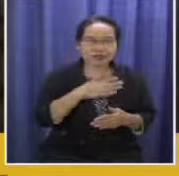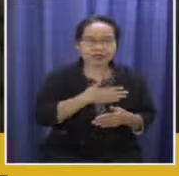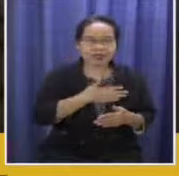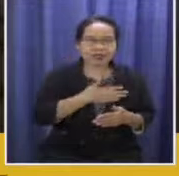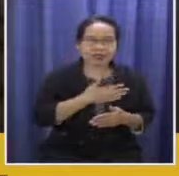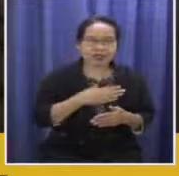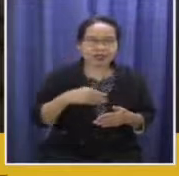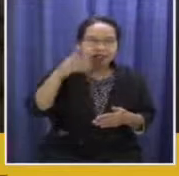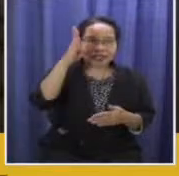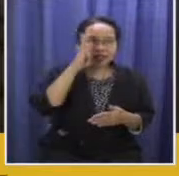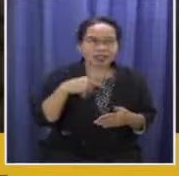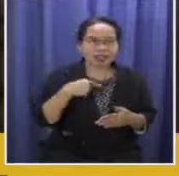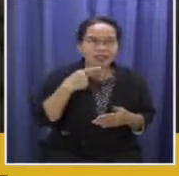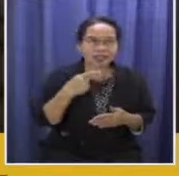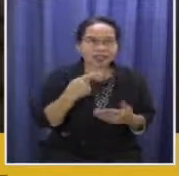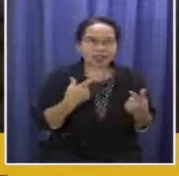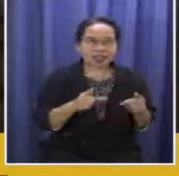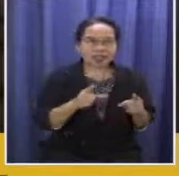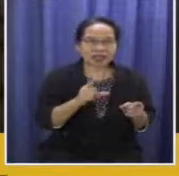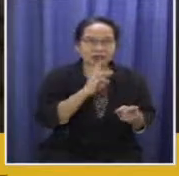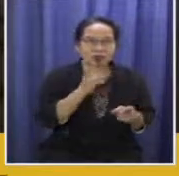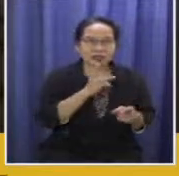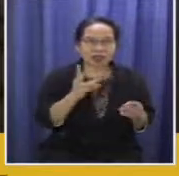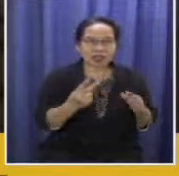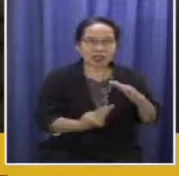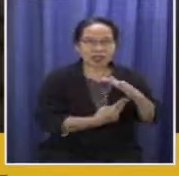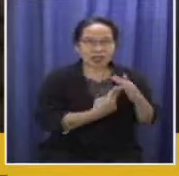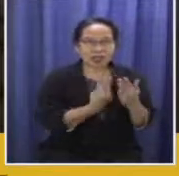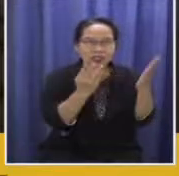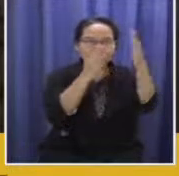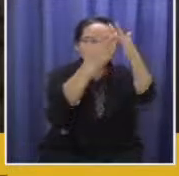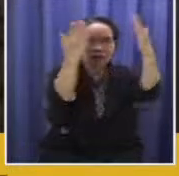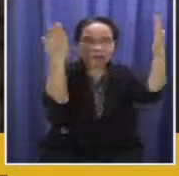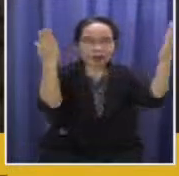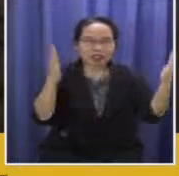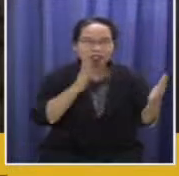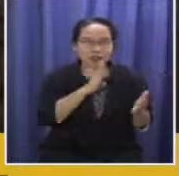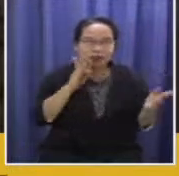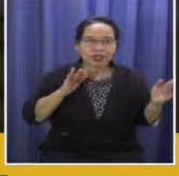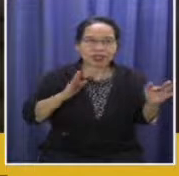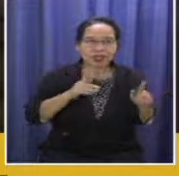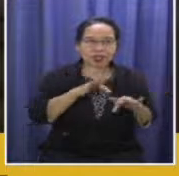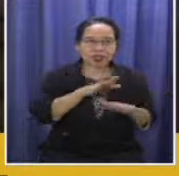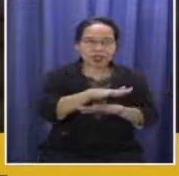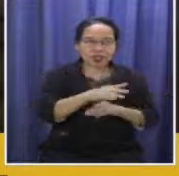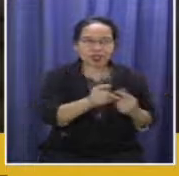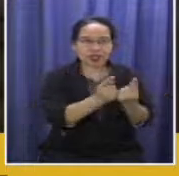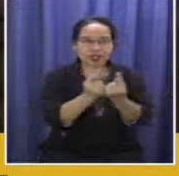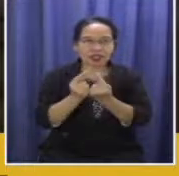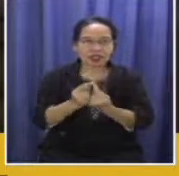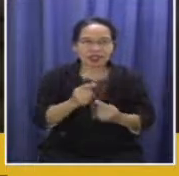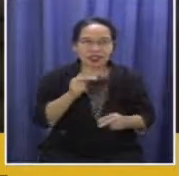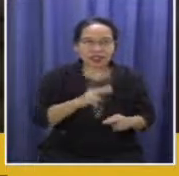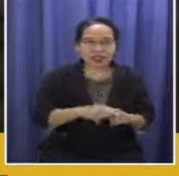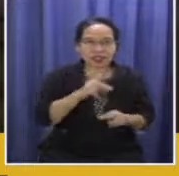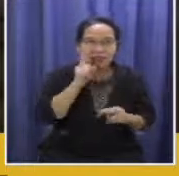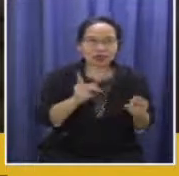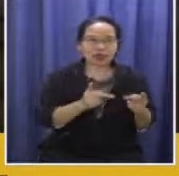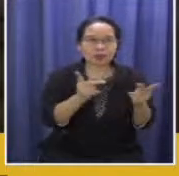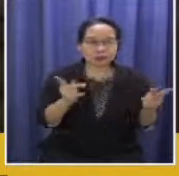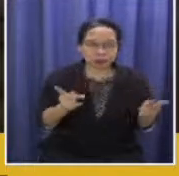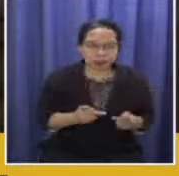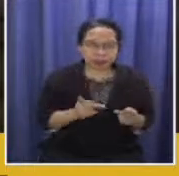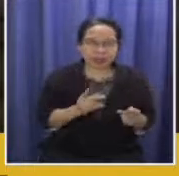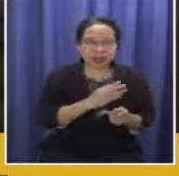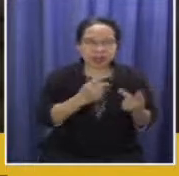please. And God said, let the waters under the heaven be gathered together unto